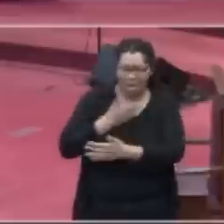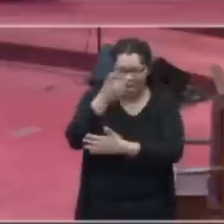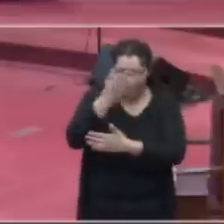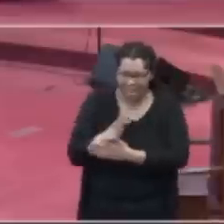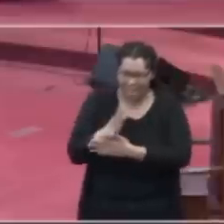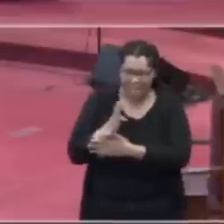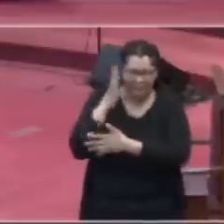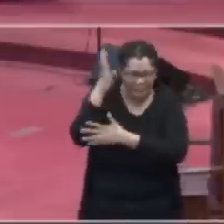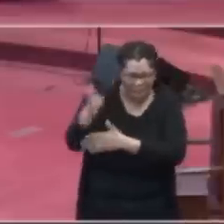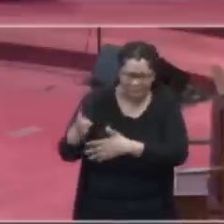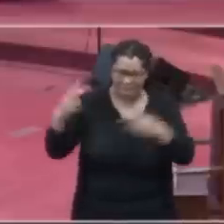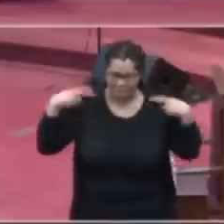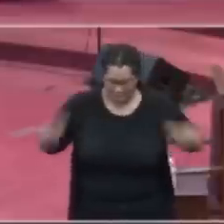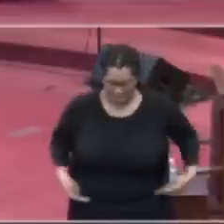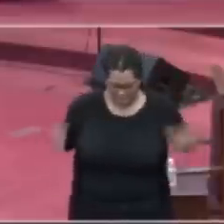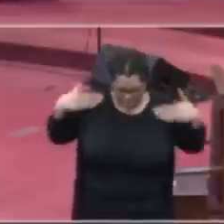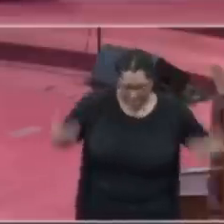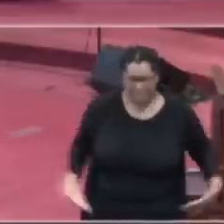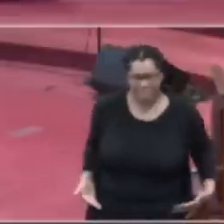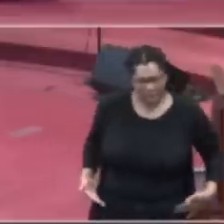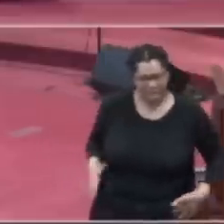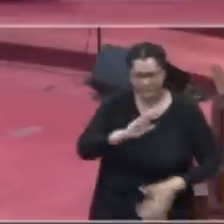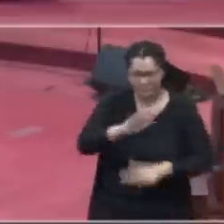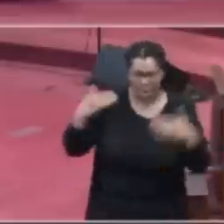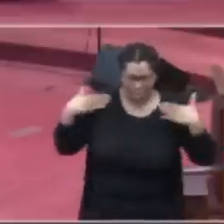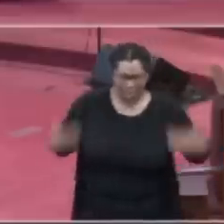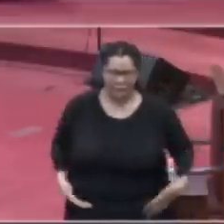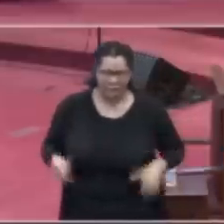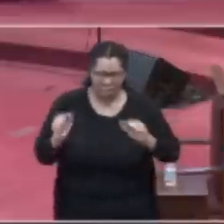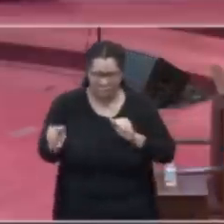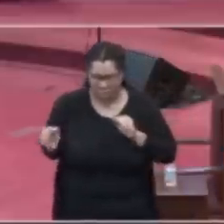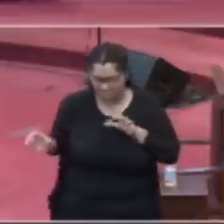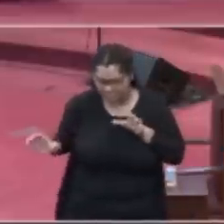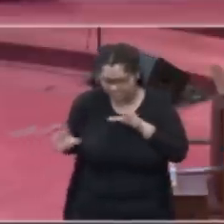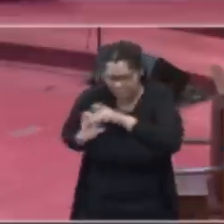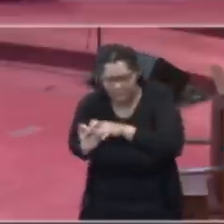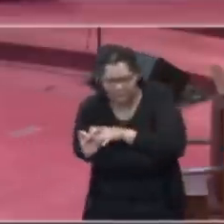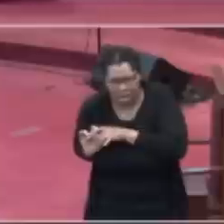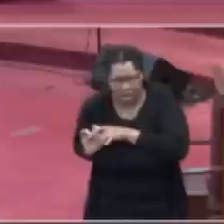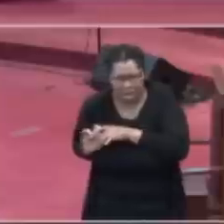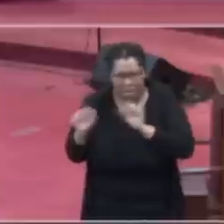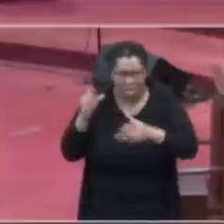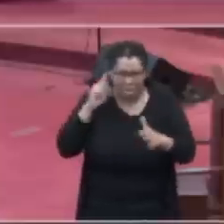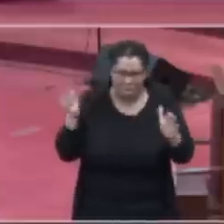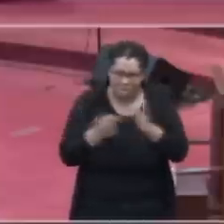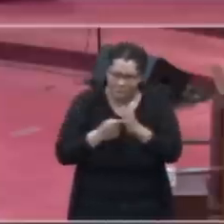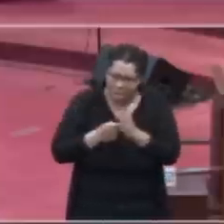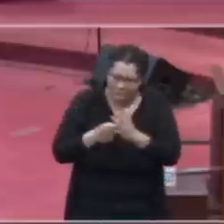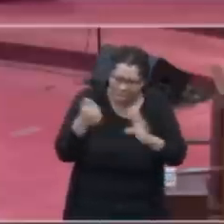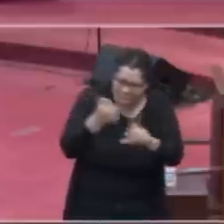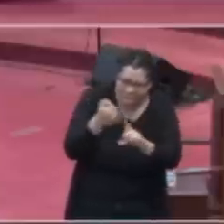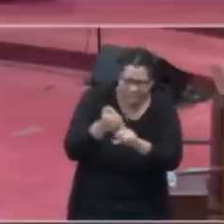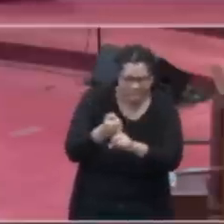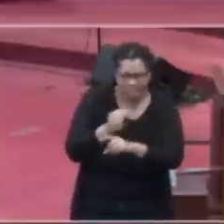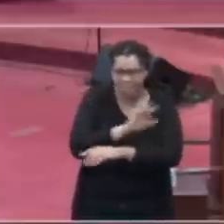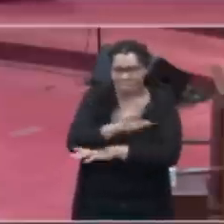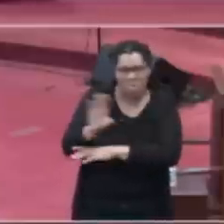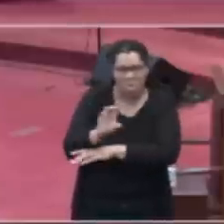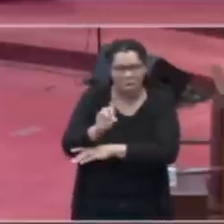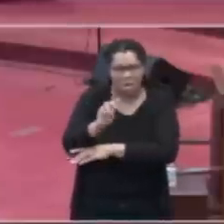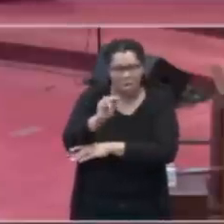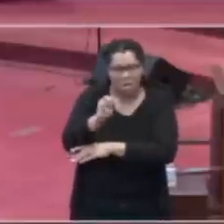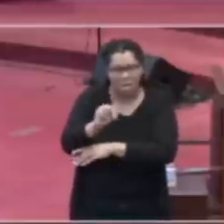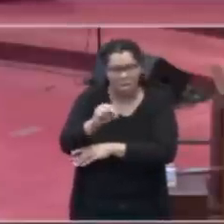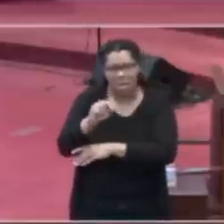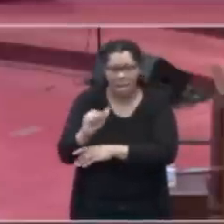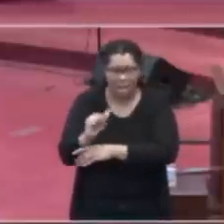God is, he wired your body to be coded to recognize its own DNA. And when they take a